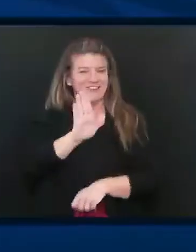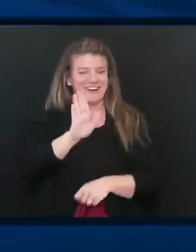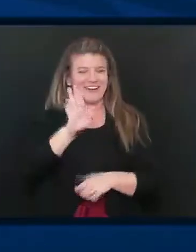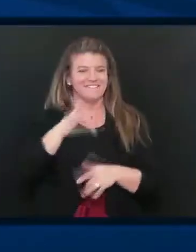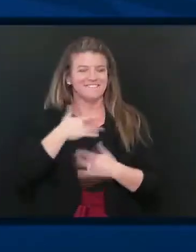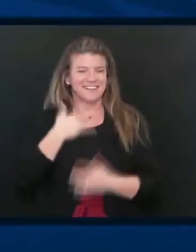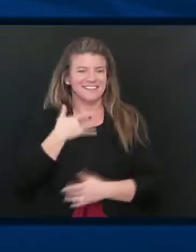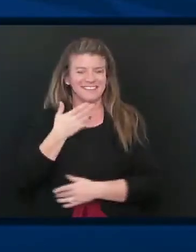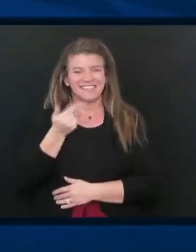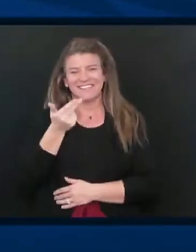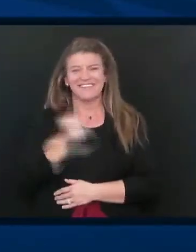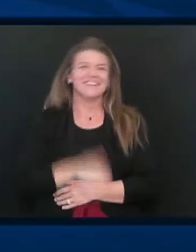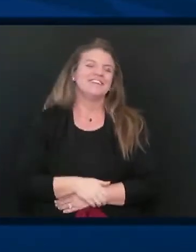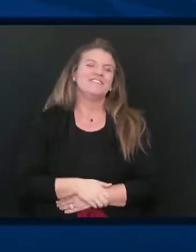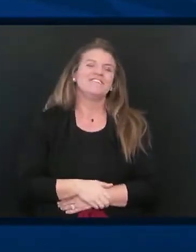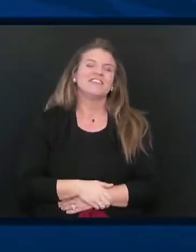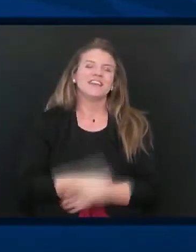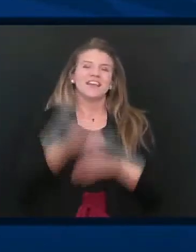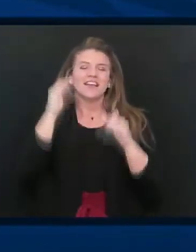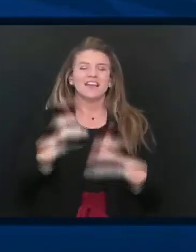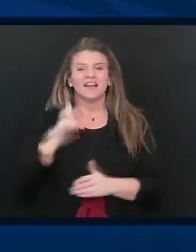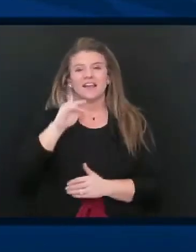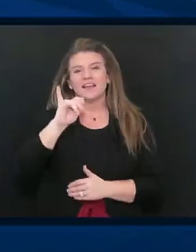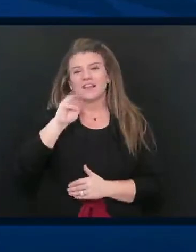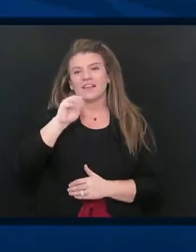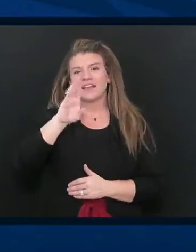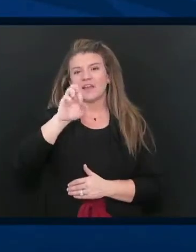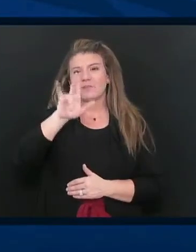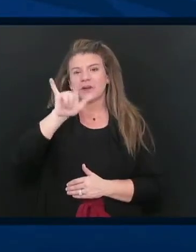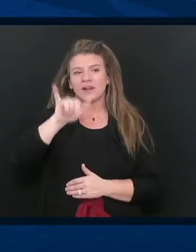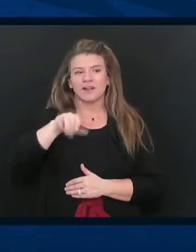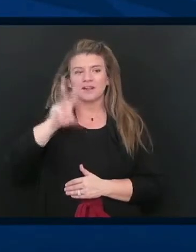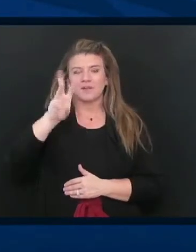All right, thank you, Paul. Next to Kimberly Keggy with WSAZ.